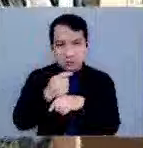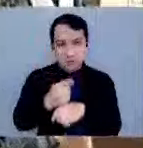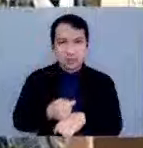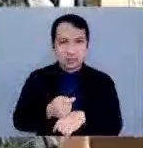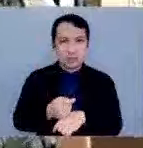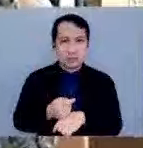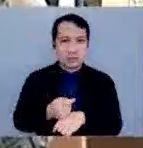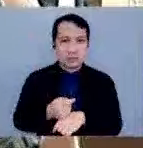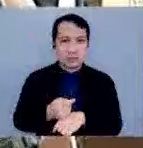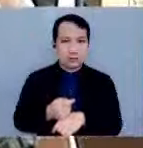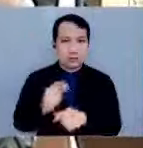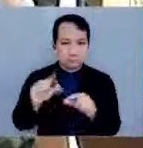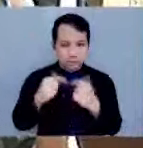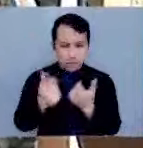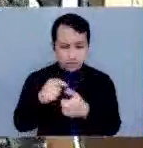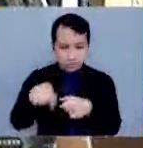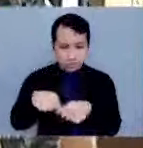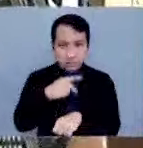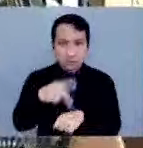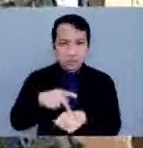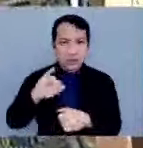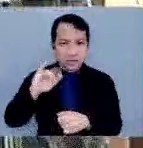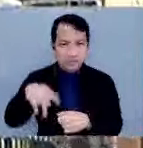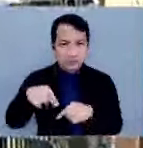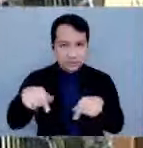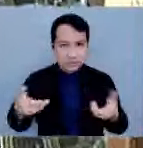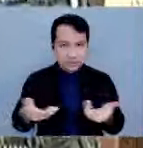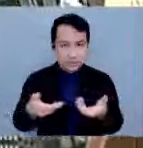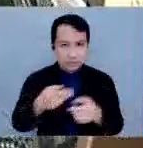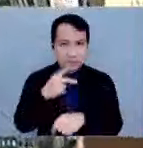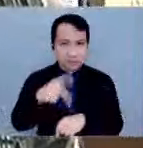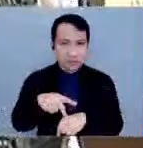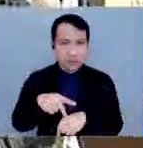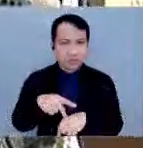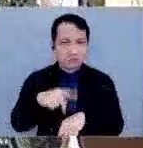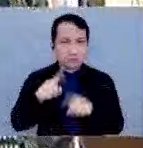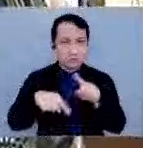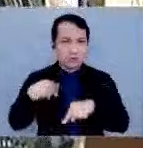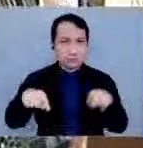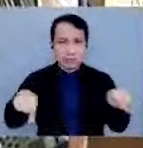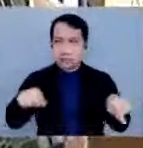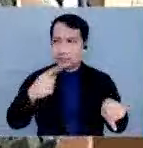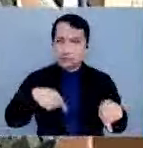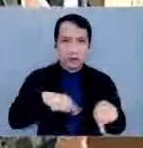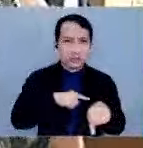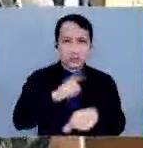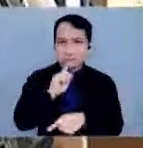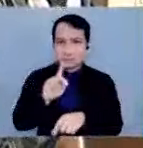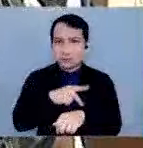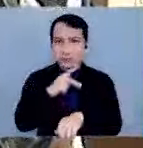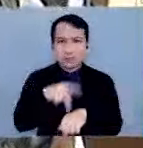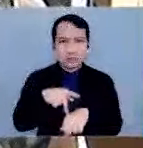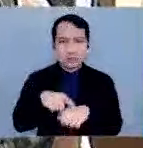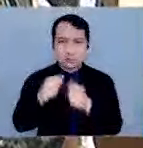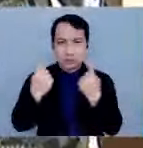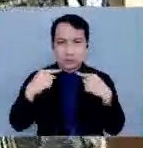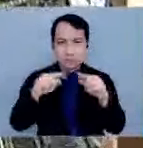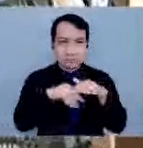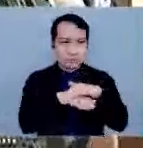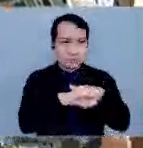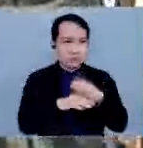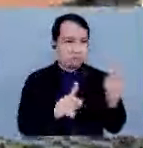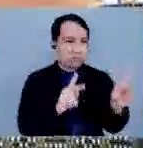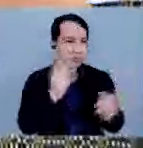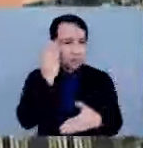groups here in the Philippines. Kasi we are so diverse and I think that it's not as accessible to people. So even though it